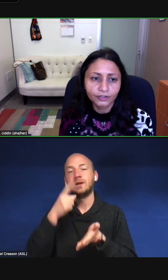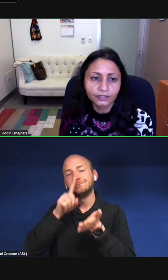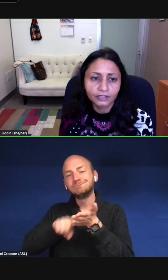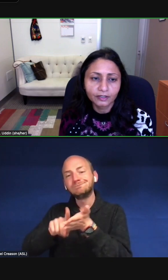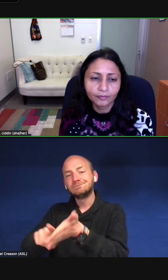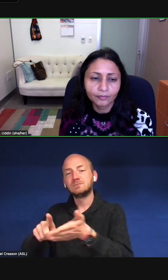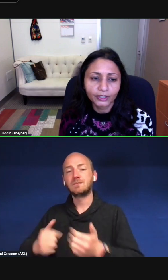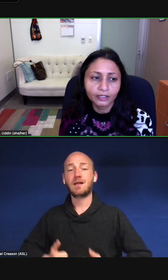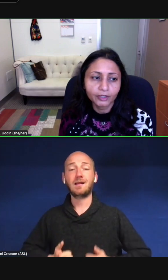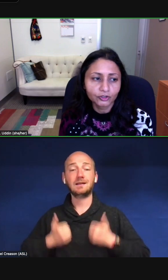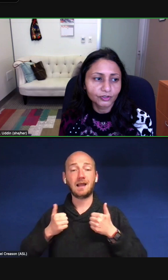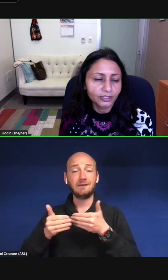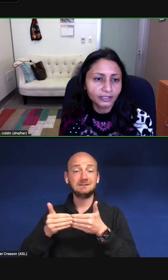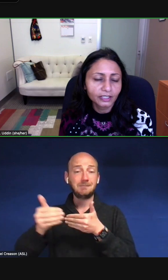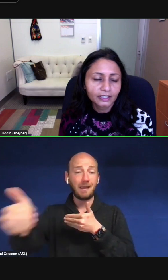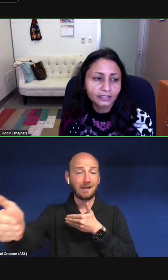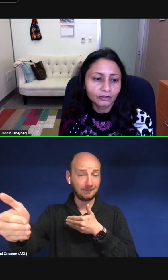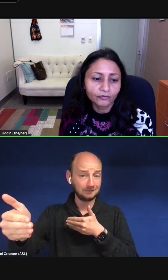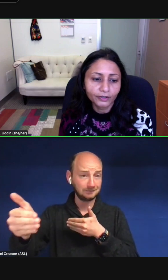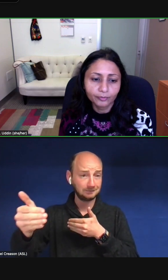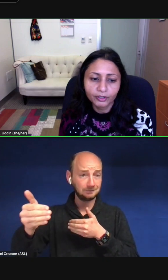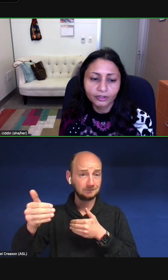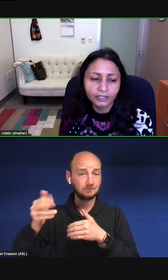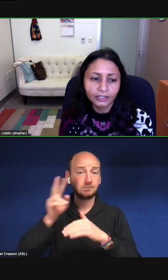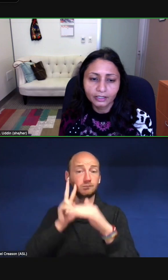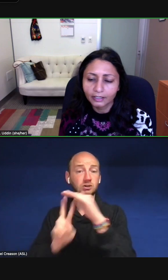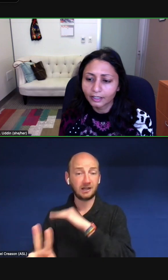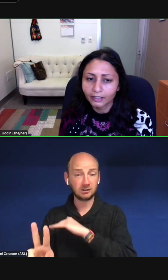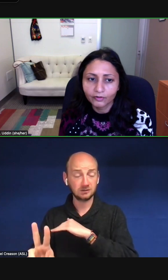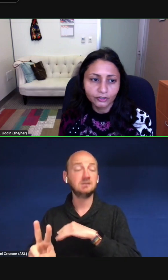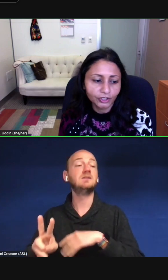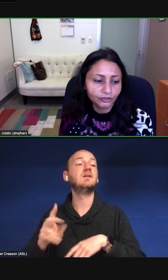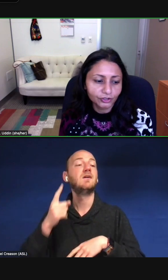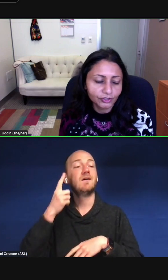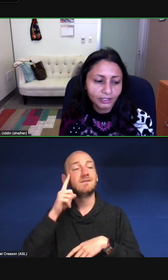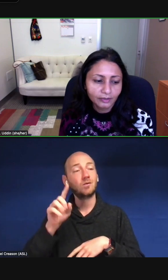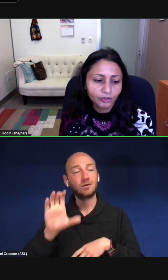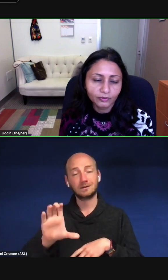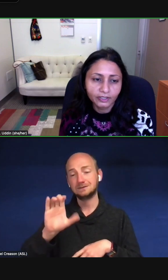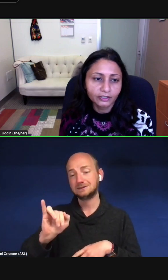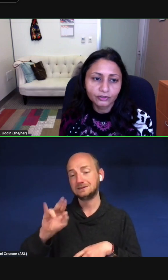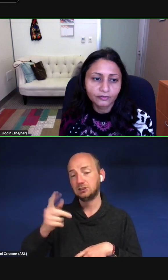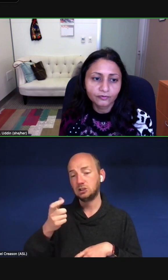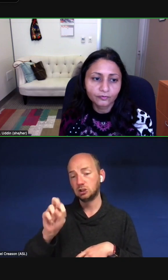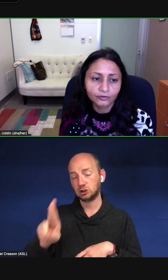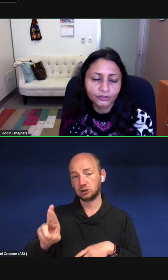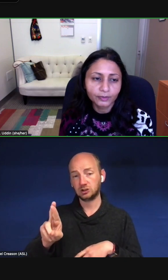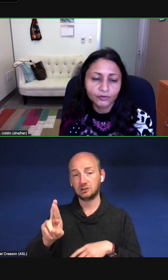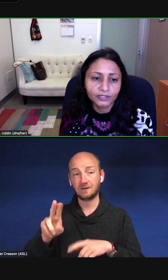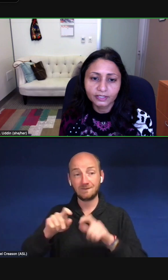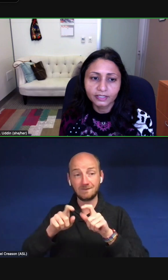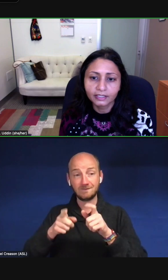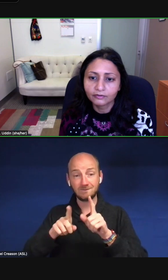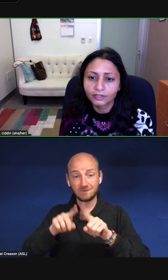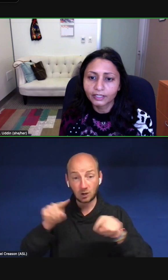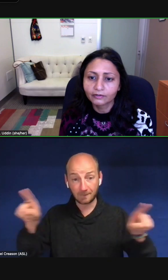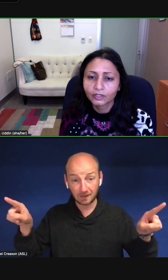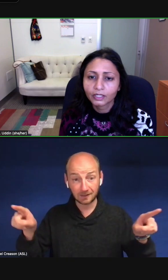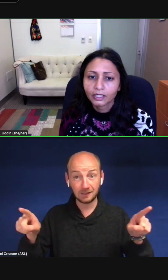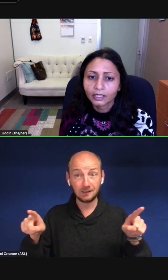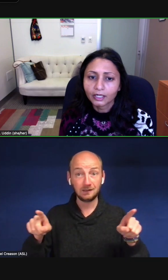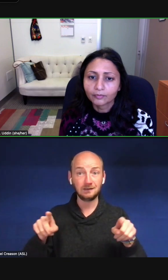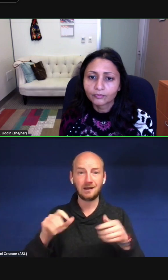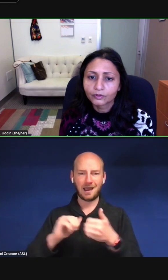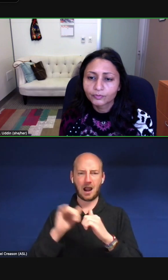of different brain measures like signal variability, how that changes between the ages of, for example, 6 to